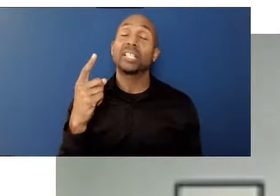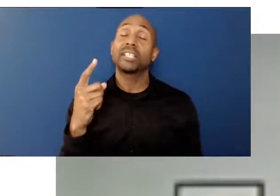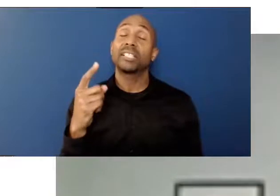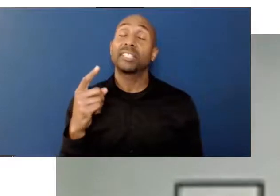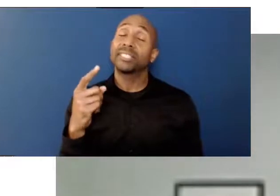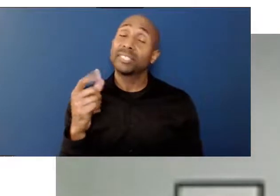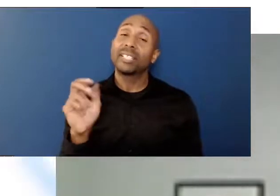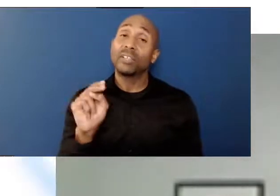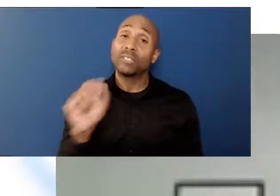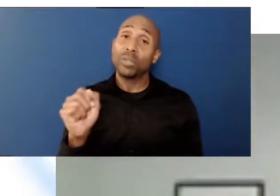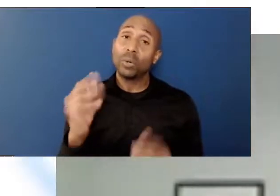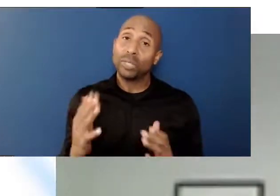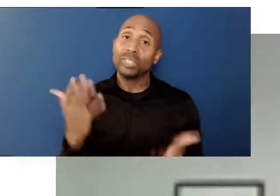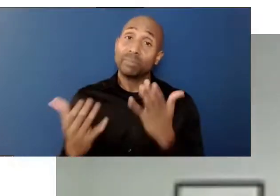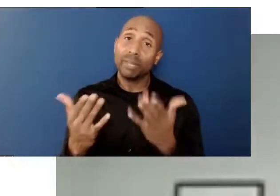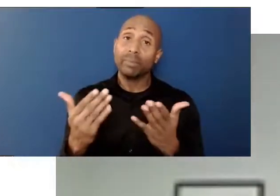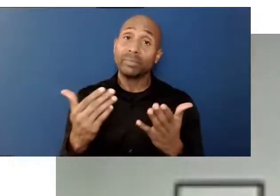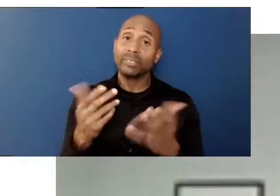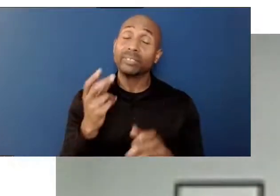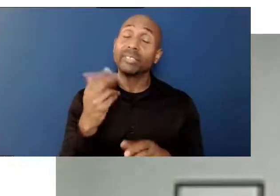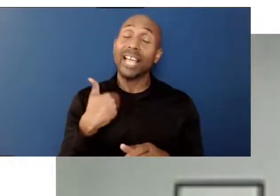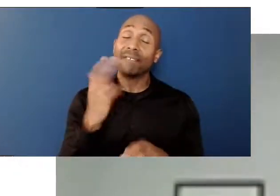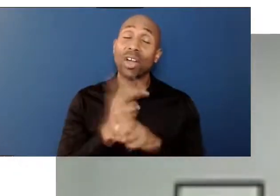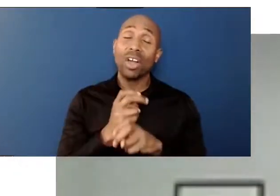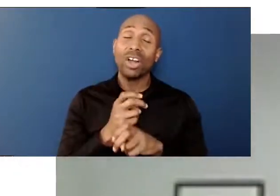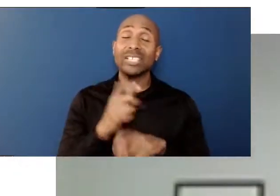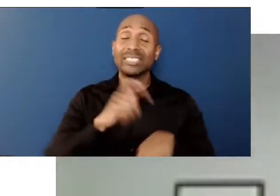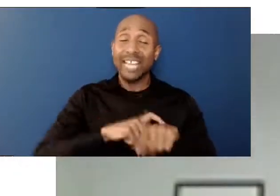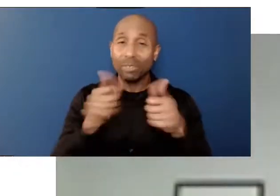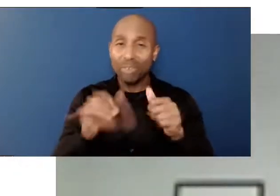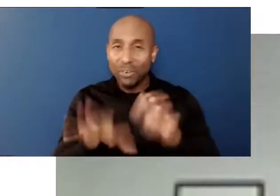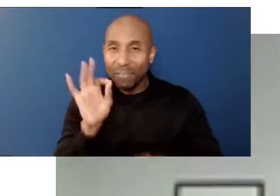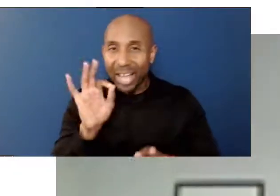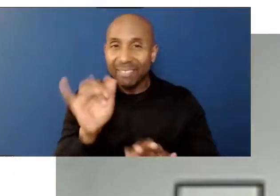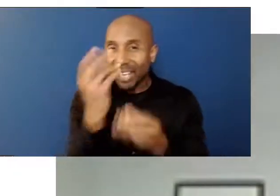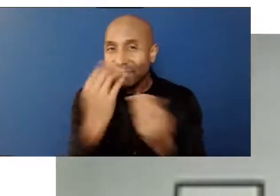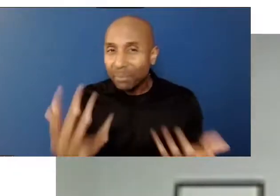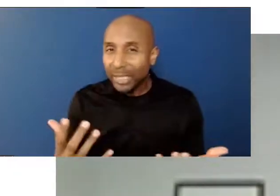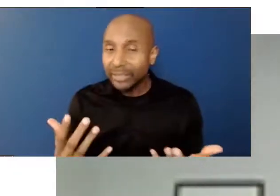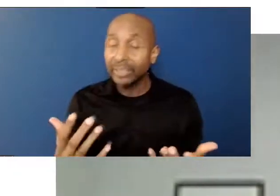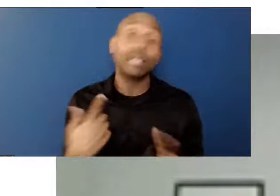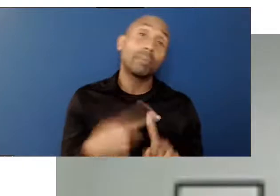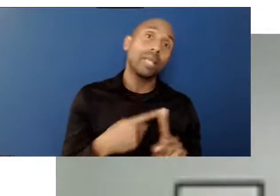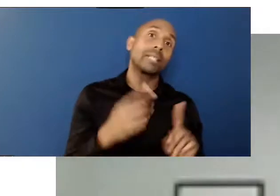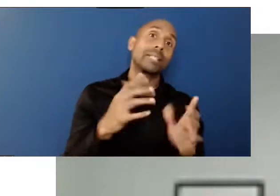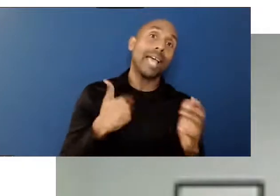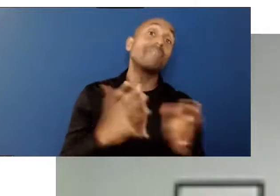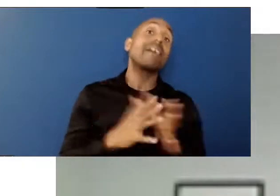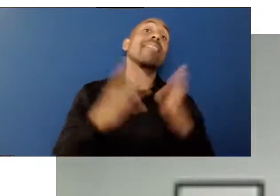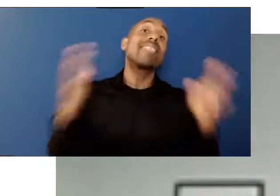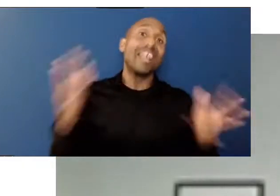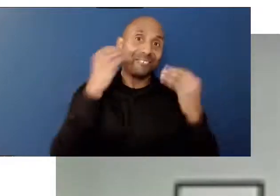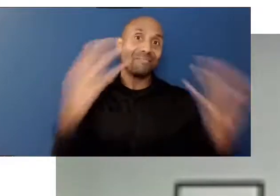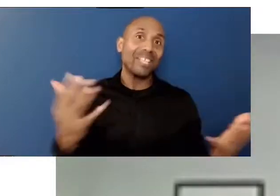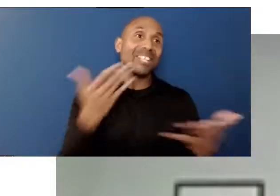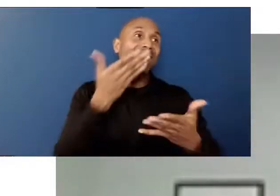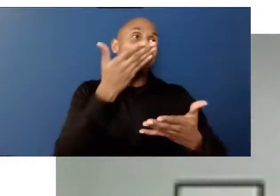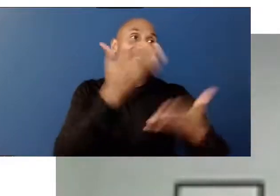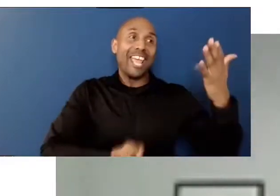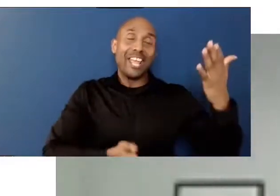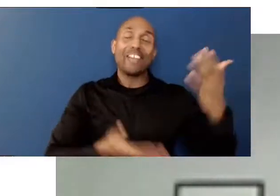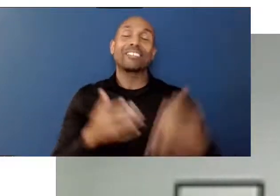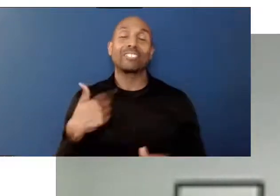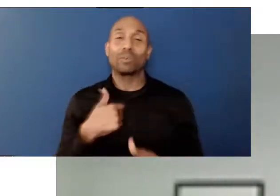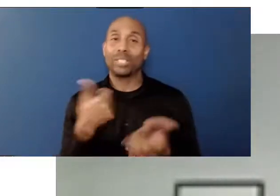available. And certainly there's a lot of information out there. So of course we try to support individuals